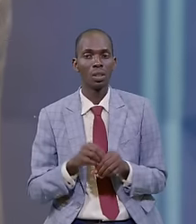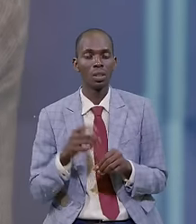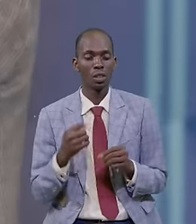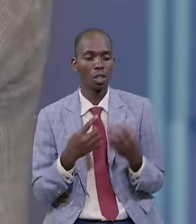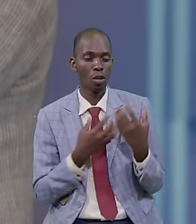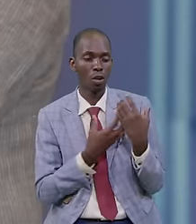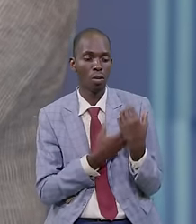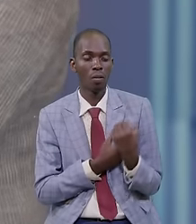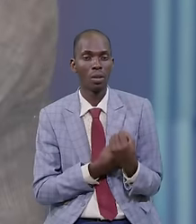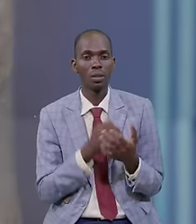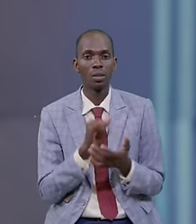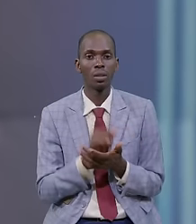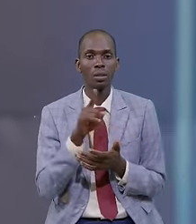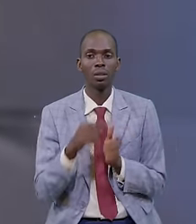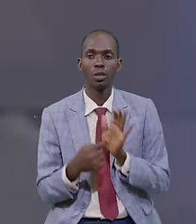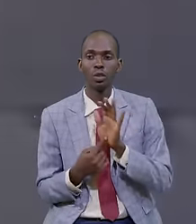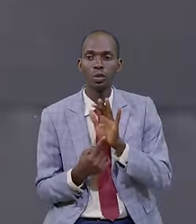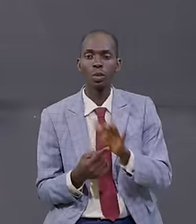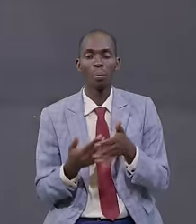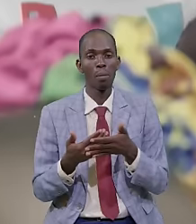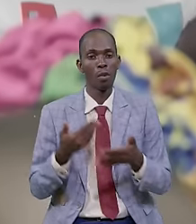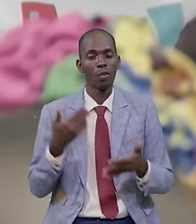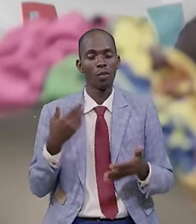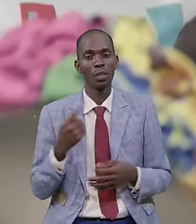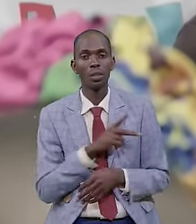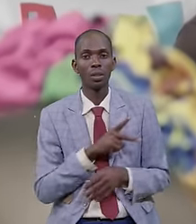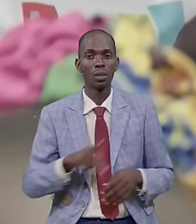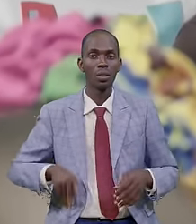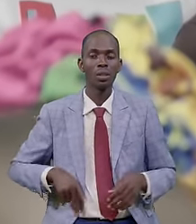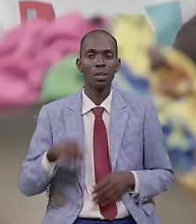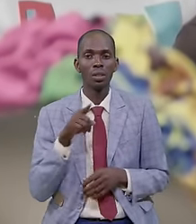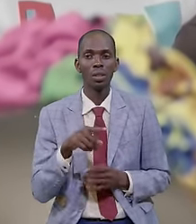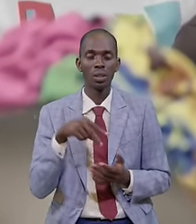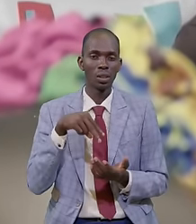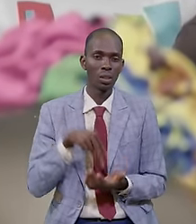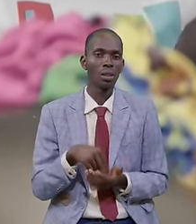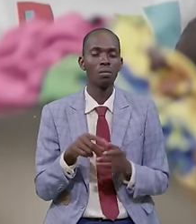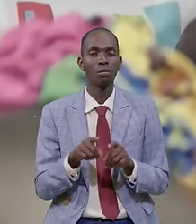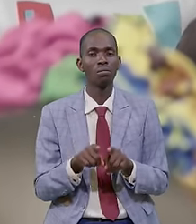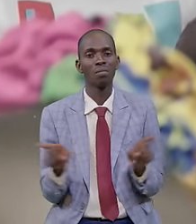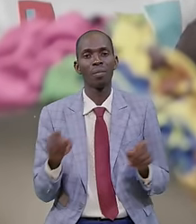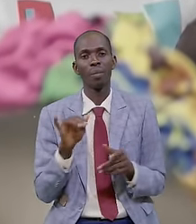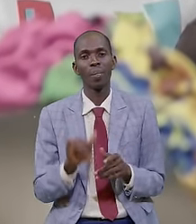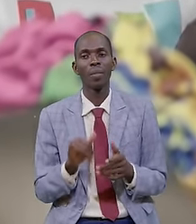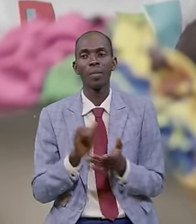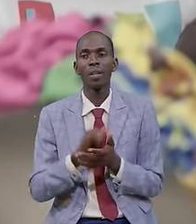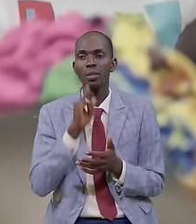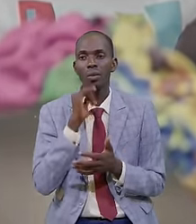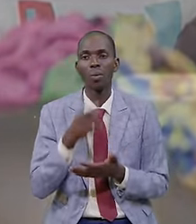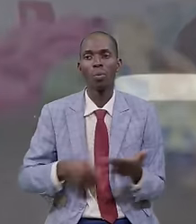he demonstrated before Pharaoh, he stood out. That's what the Lord is looking